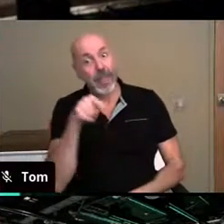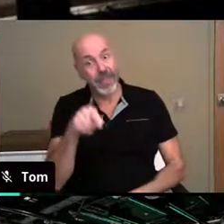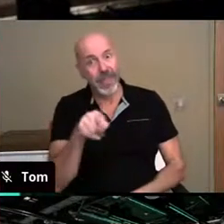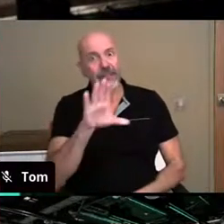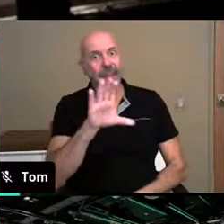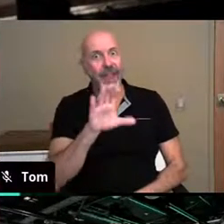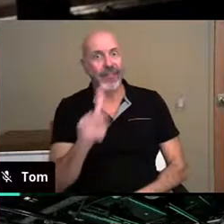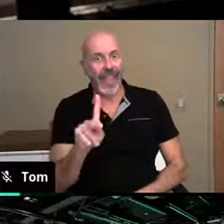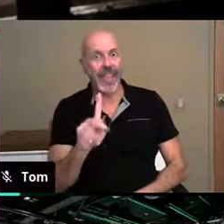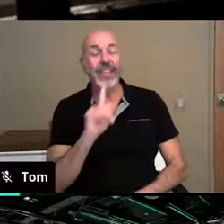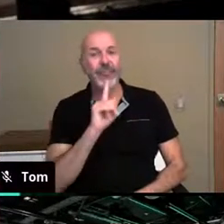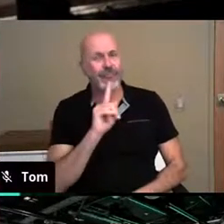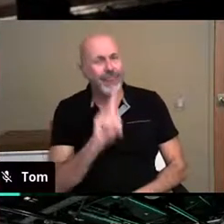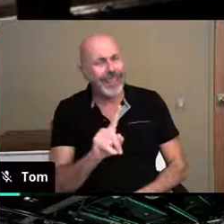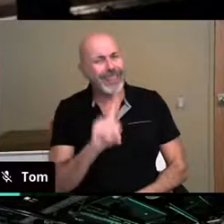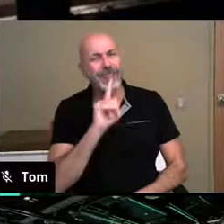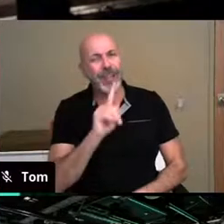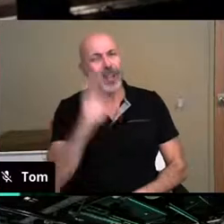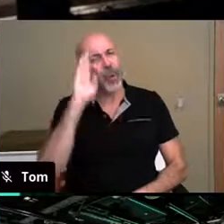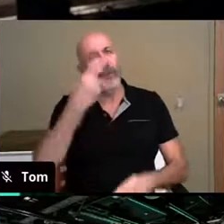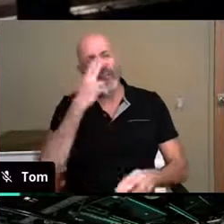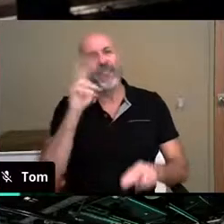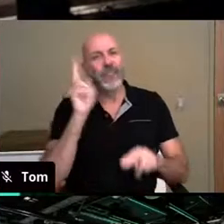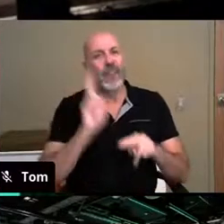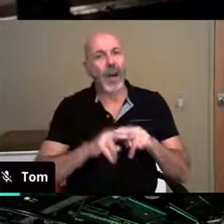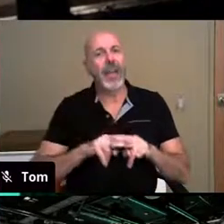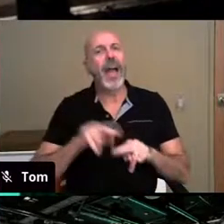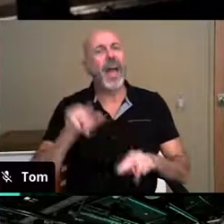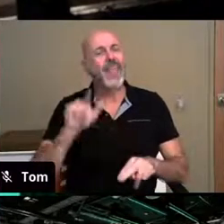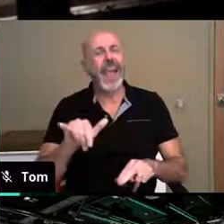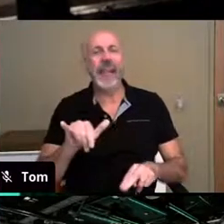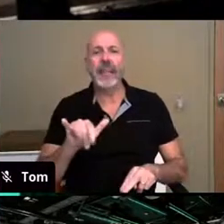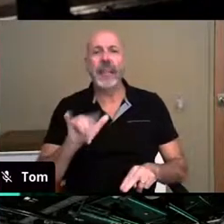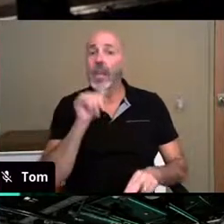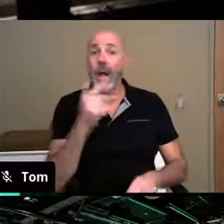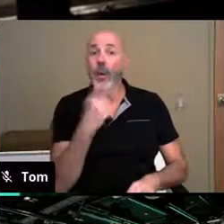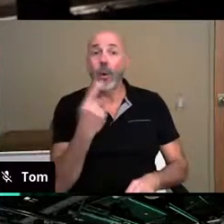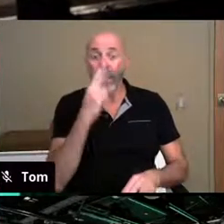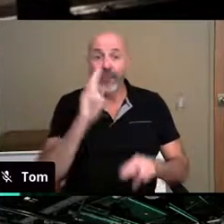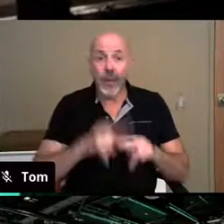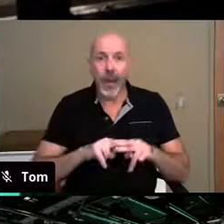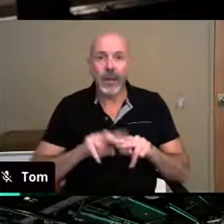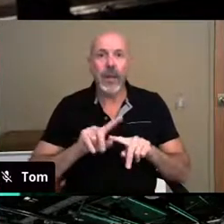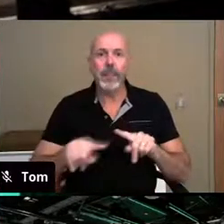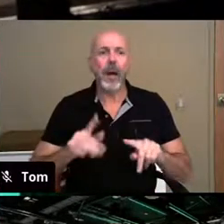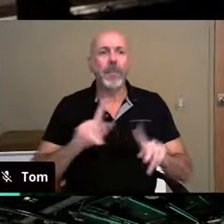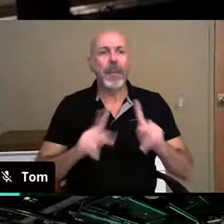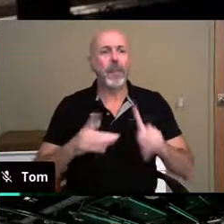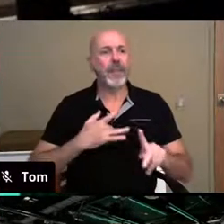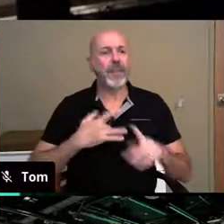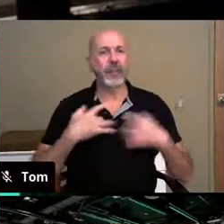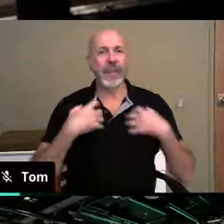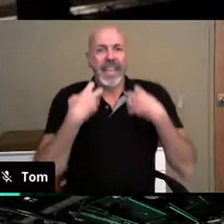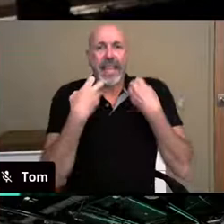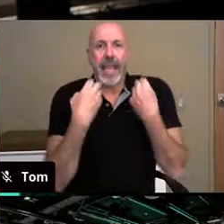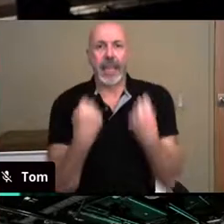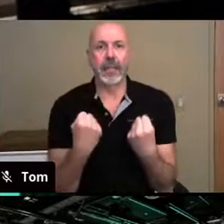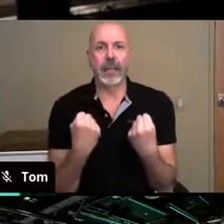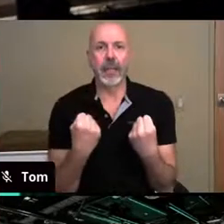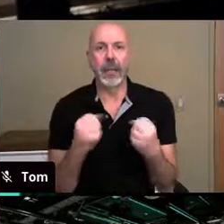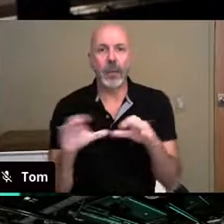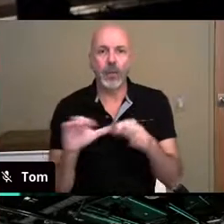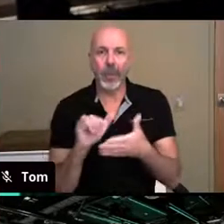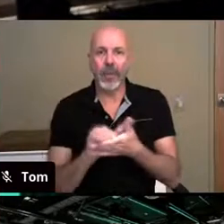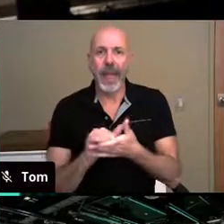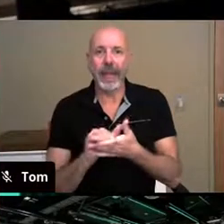by all means, that is healing for people. And Dr. Laura is part of that group that Valerie's referencing that